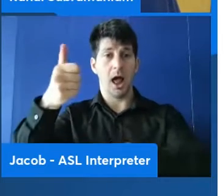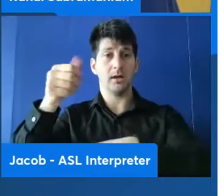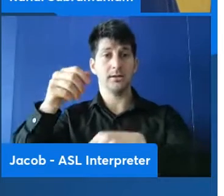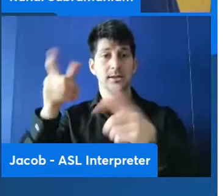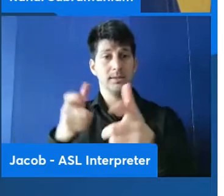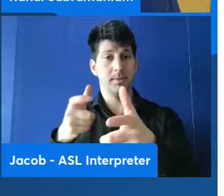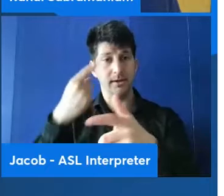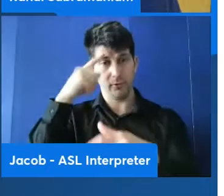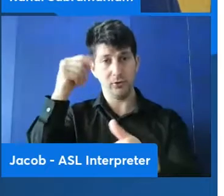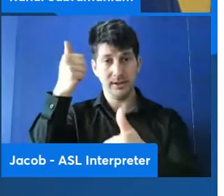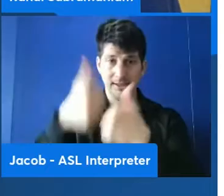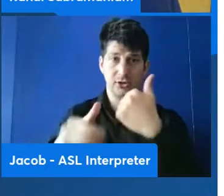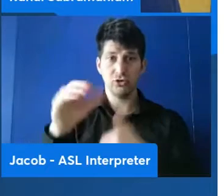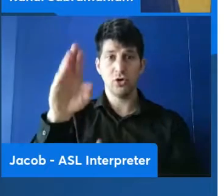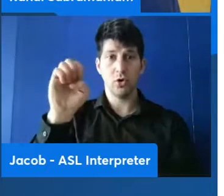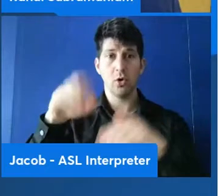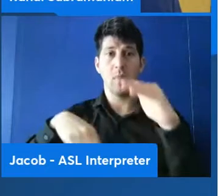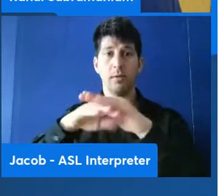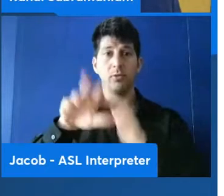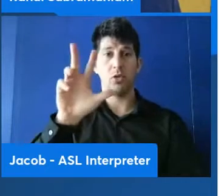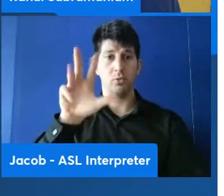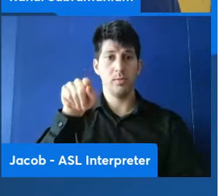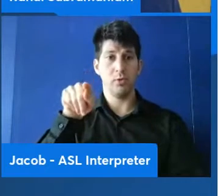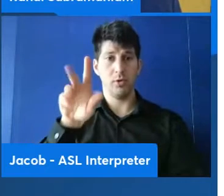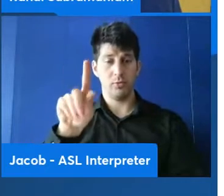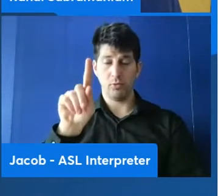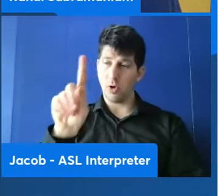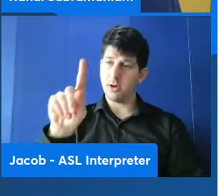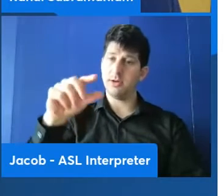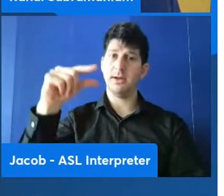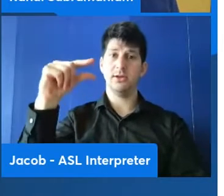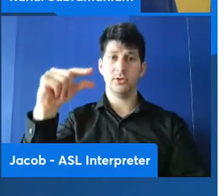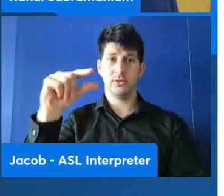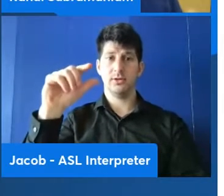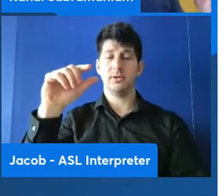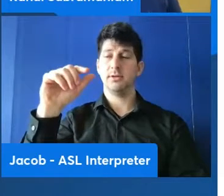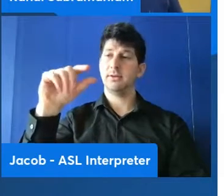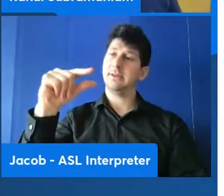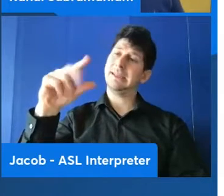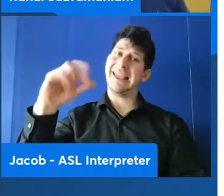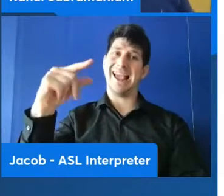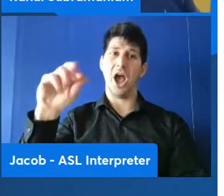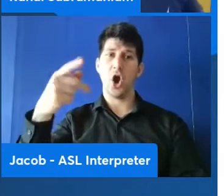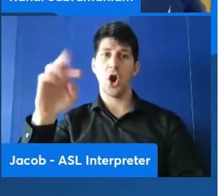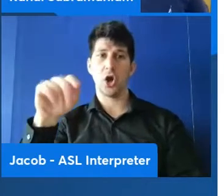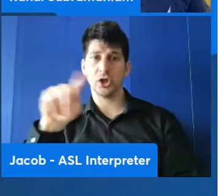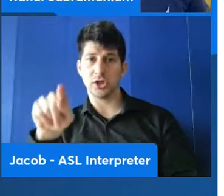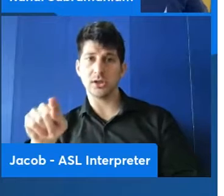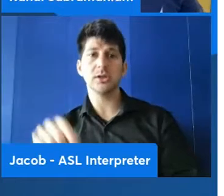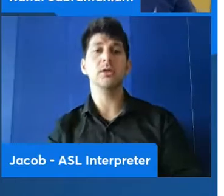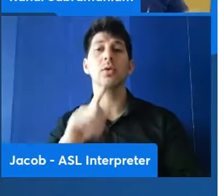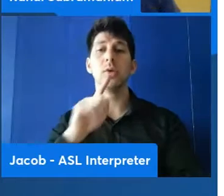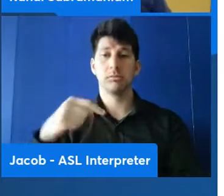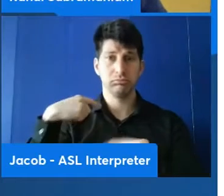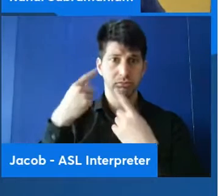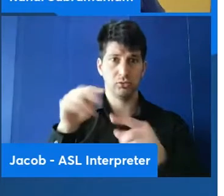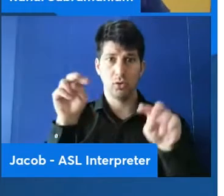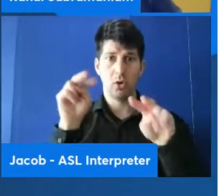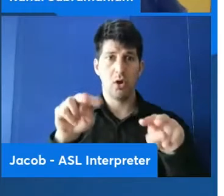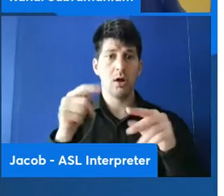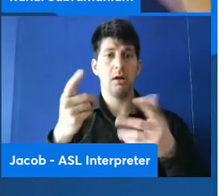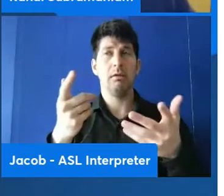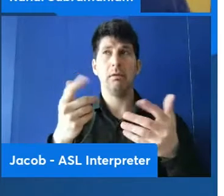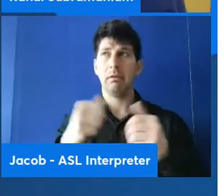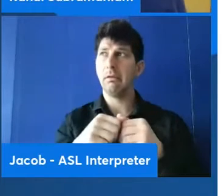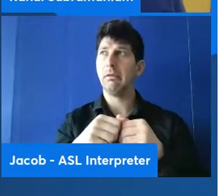these cores up to 3.1 gigahertz, right? From everything that I've read so far, it looks like Amazon is not